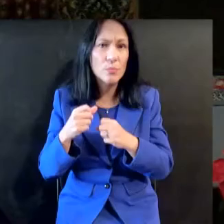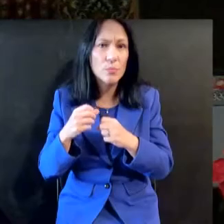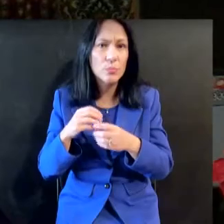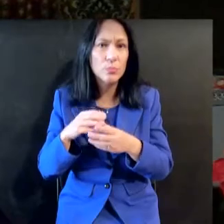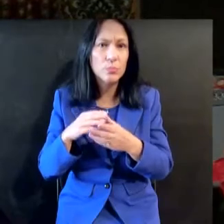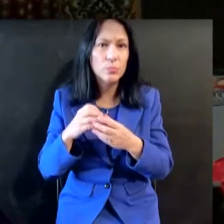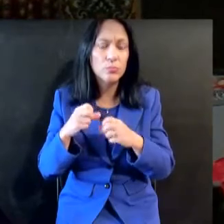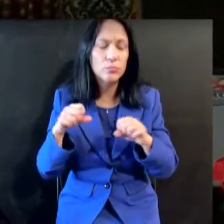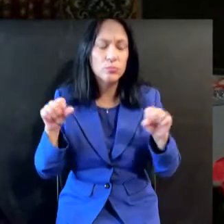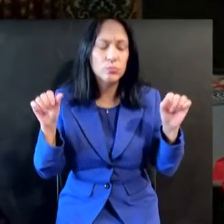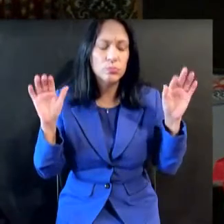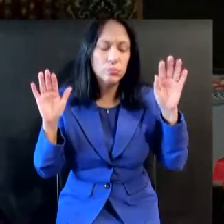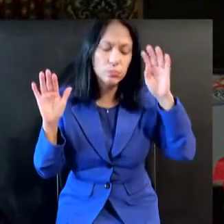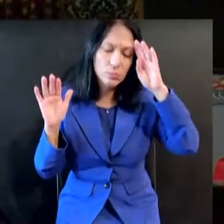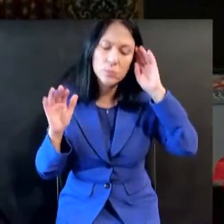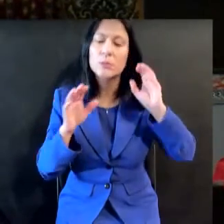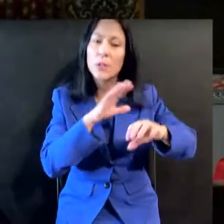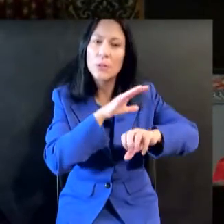murdered,